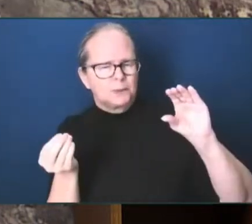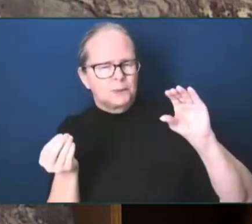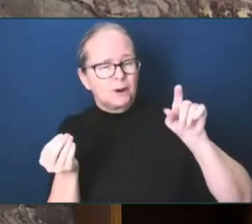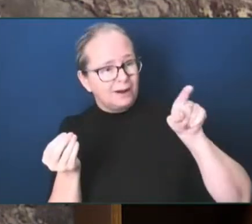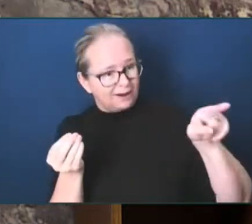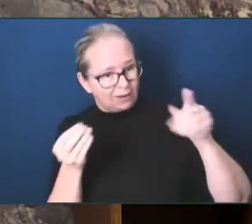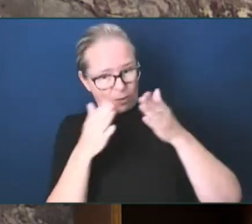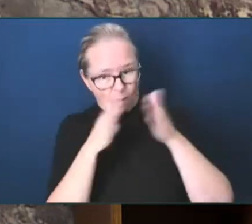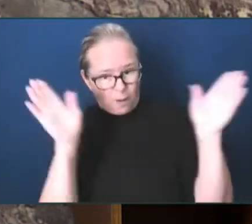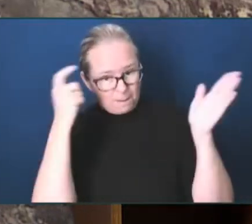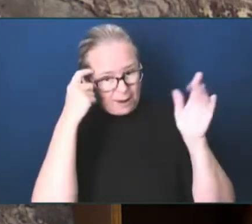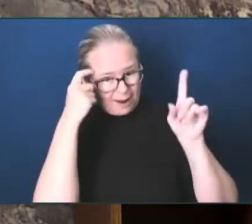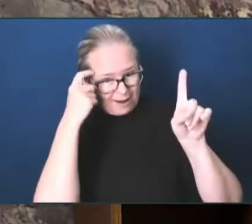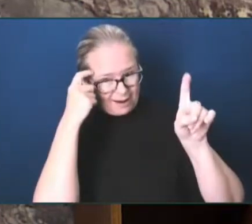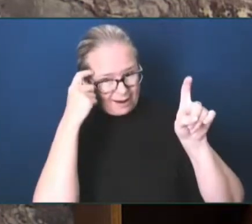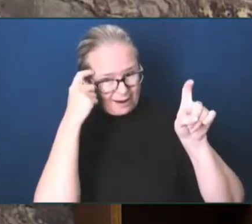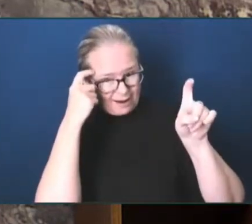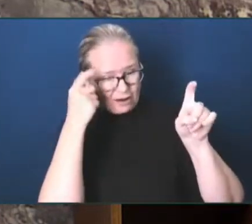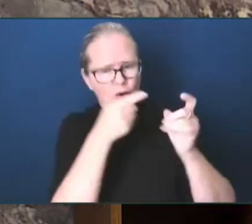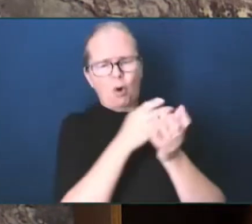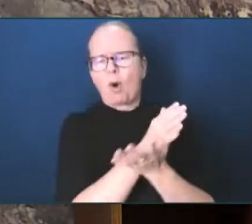either, Mr. Speaker.